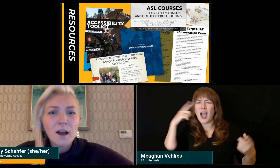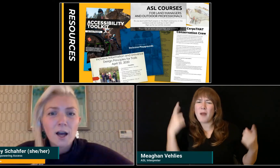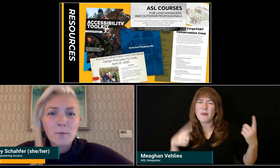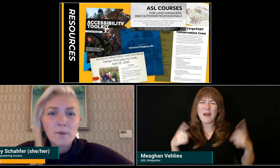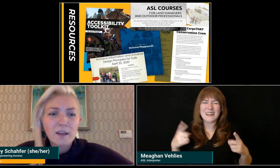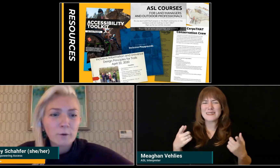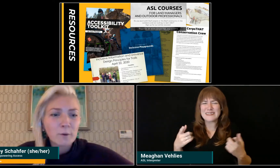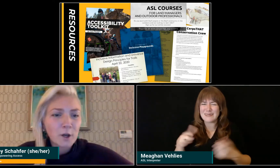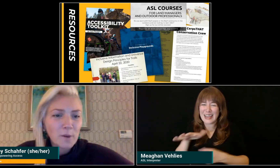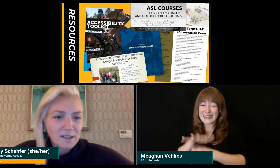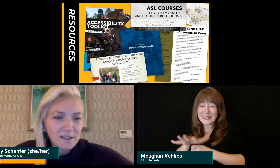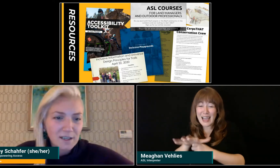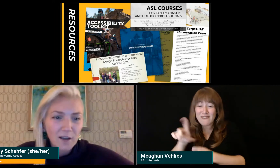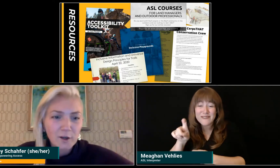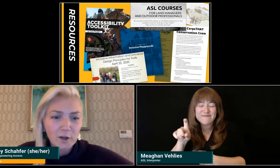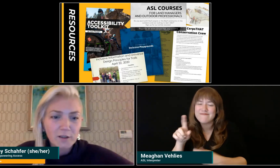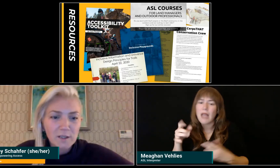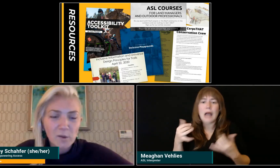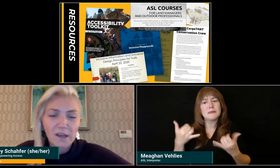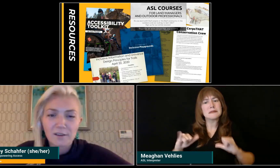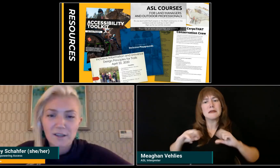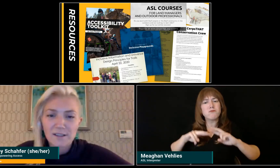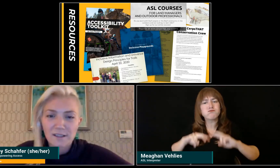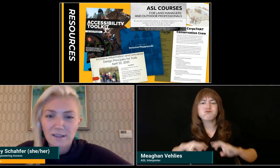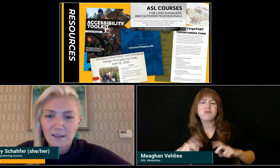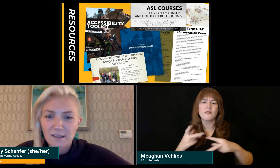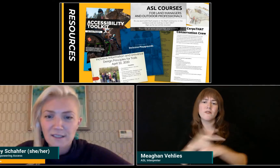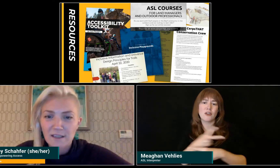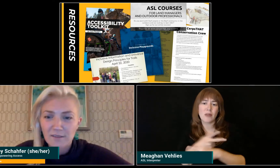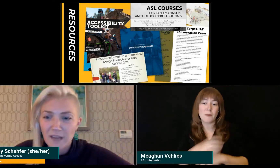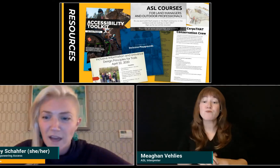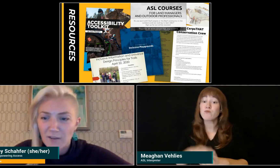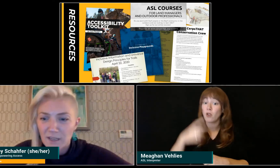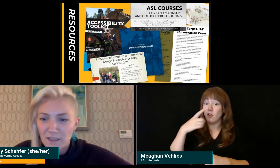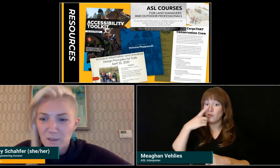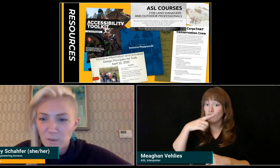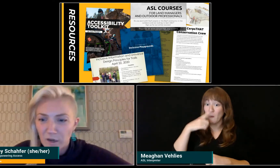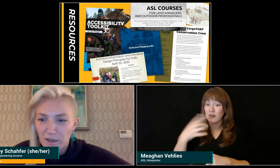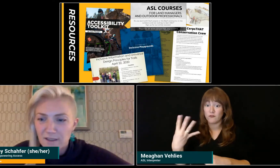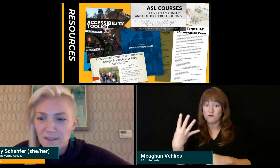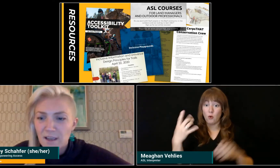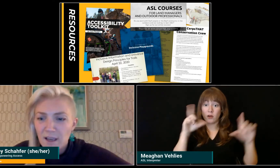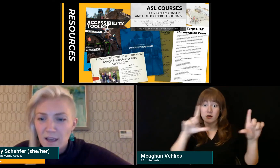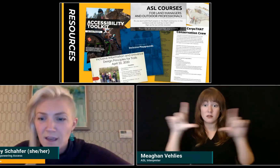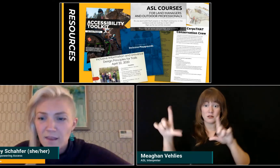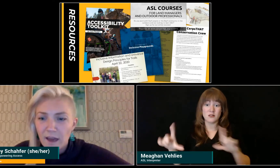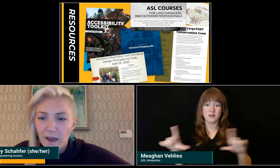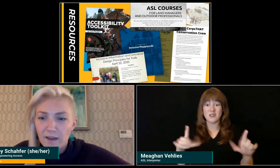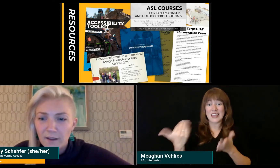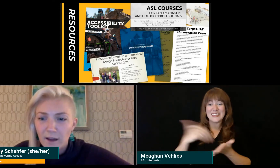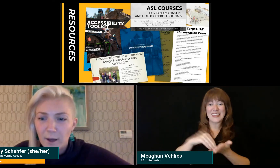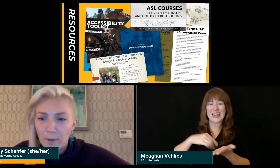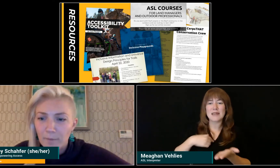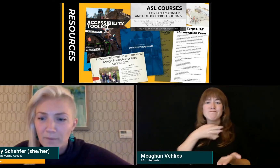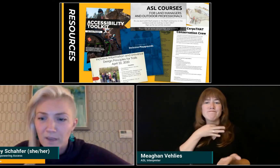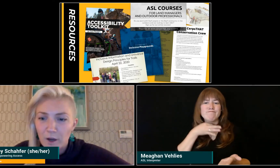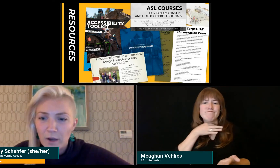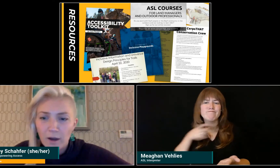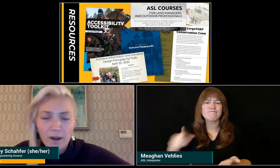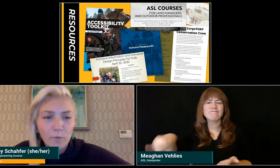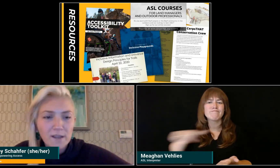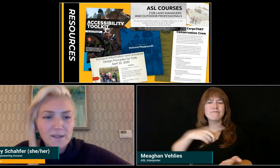myself. If we want to go back to the panelists and see if they have any experience in that,